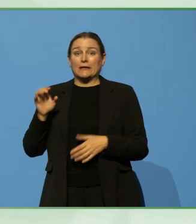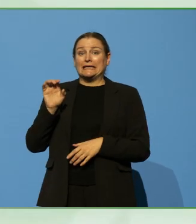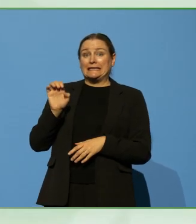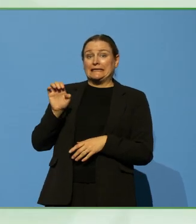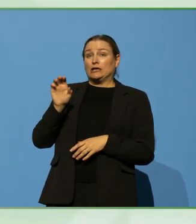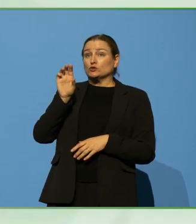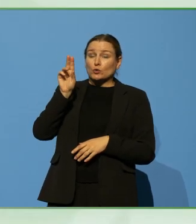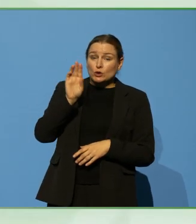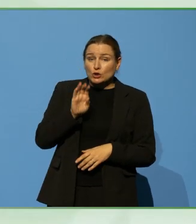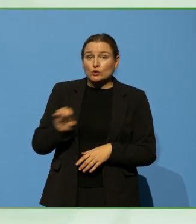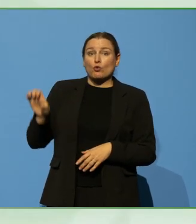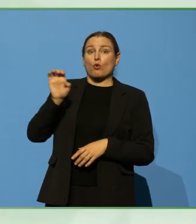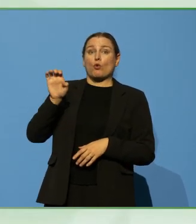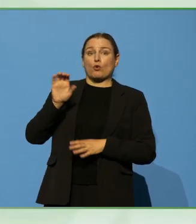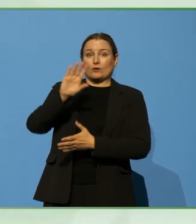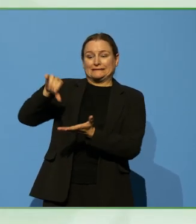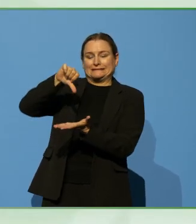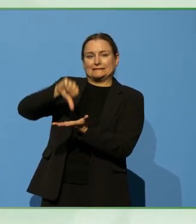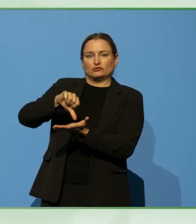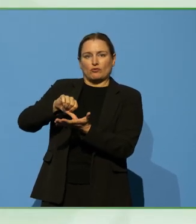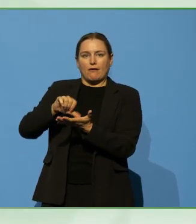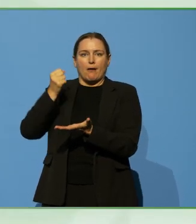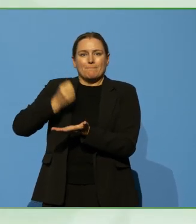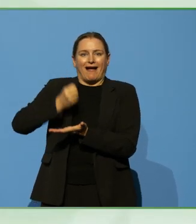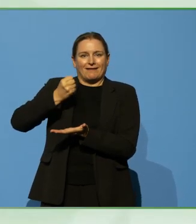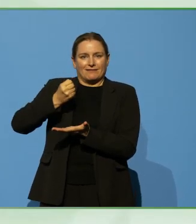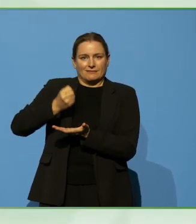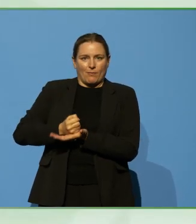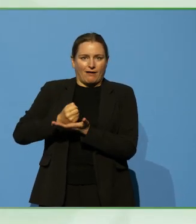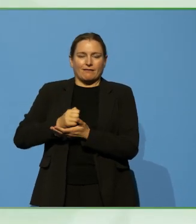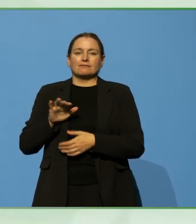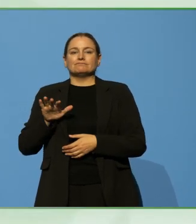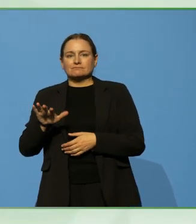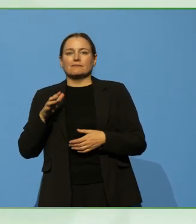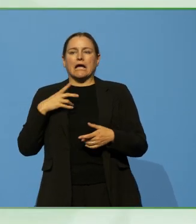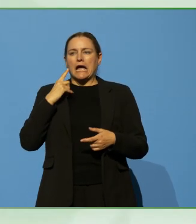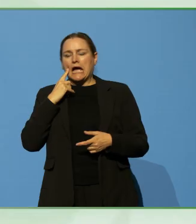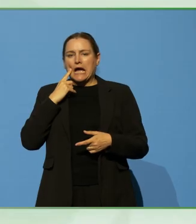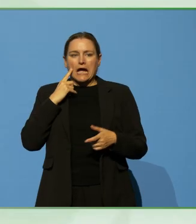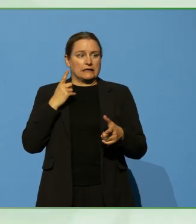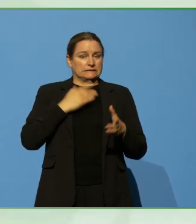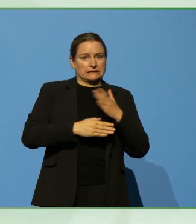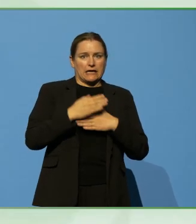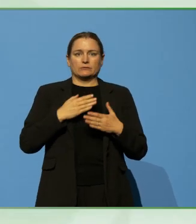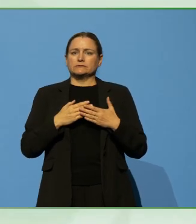a public form of money designed to be available to everyone and to work for everyone, and